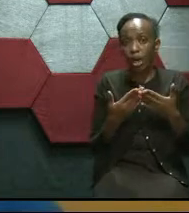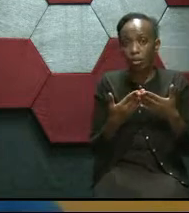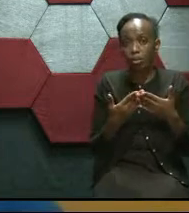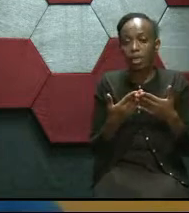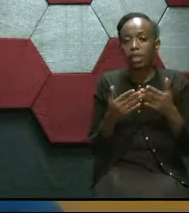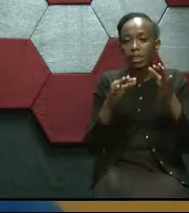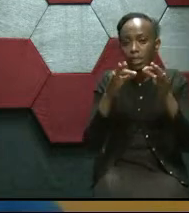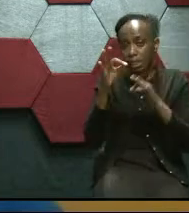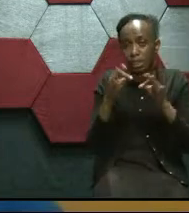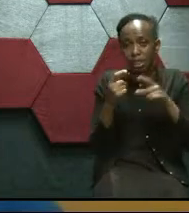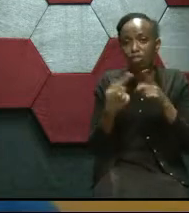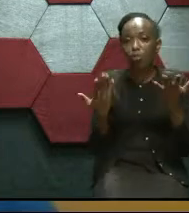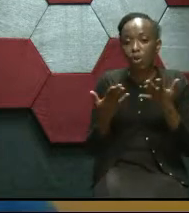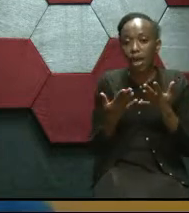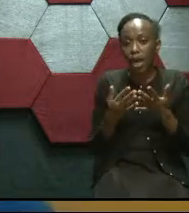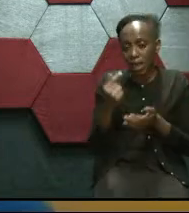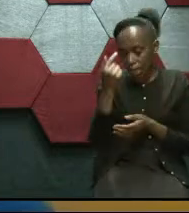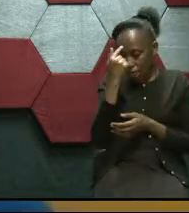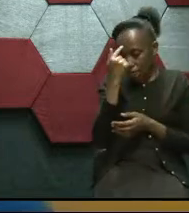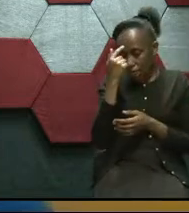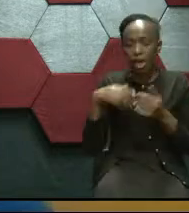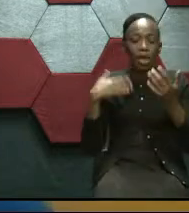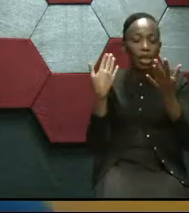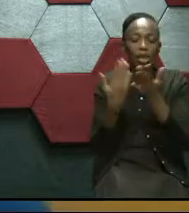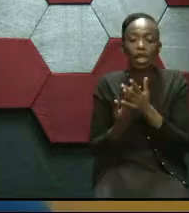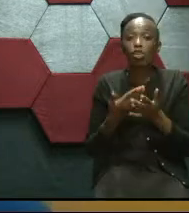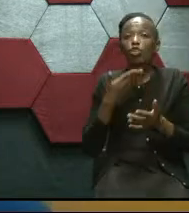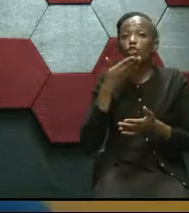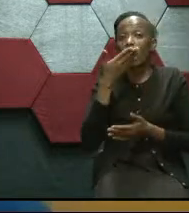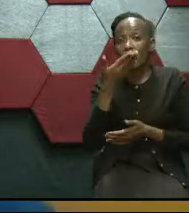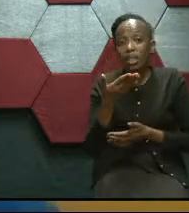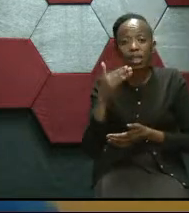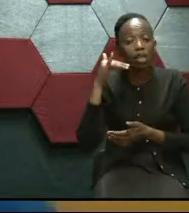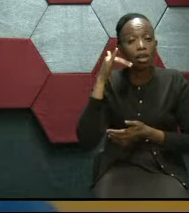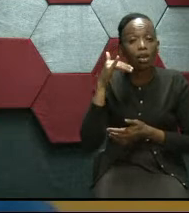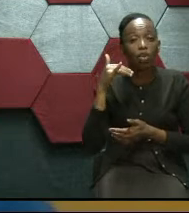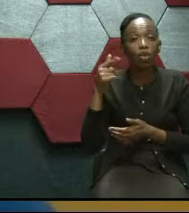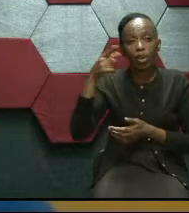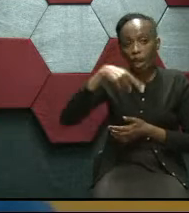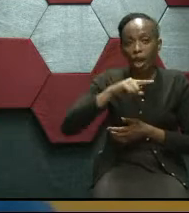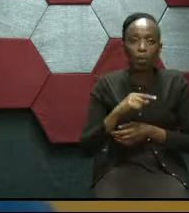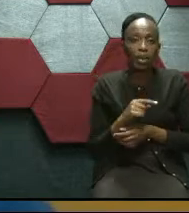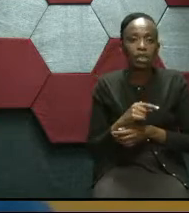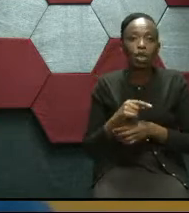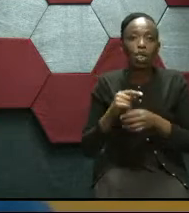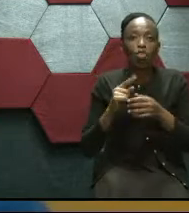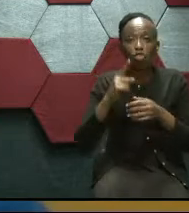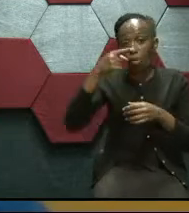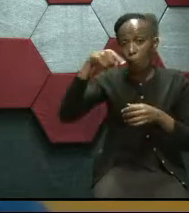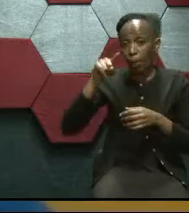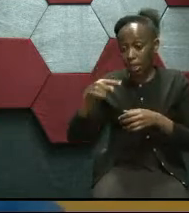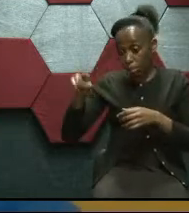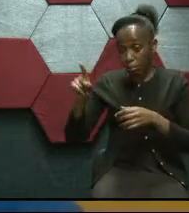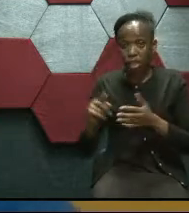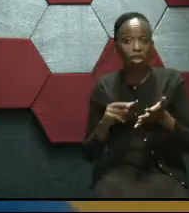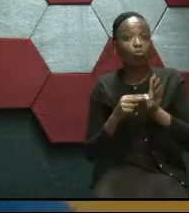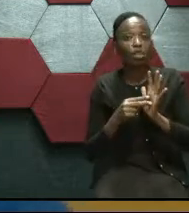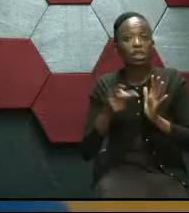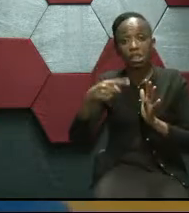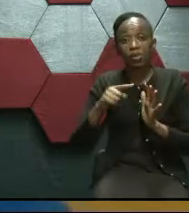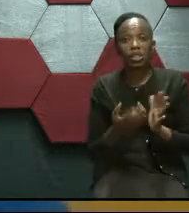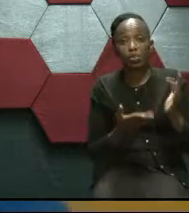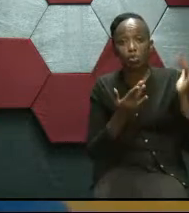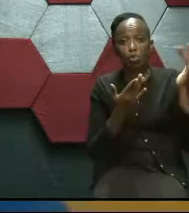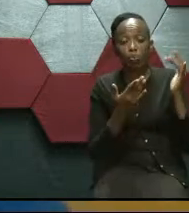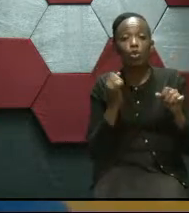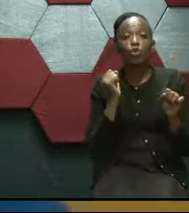India. Thank you very much for answering to our call, for marking our projects, and we look forward